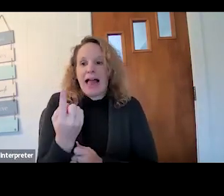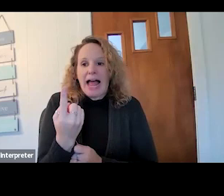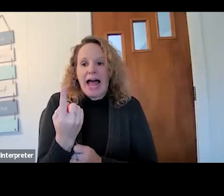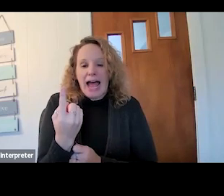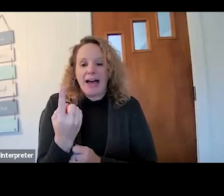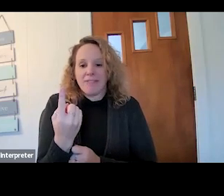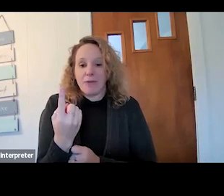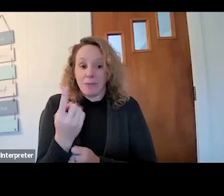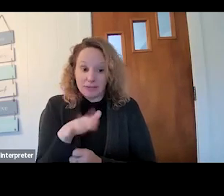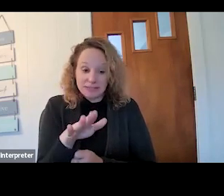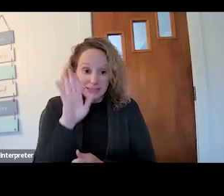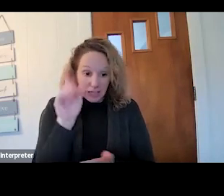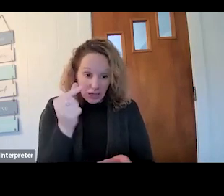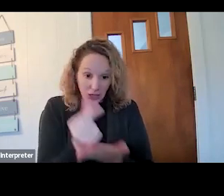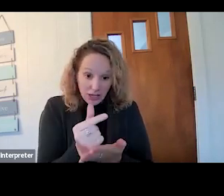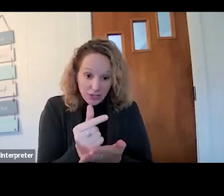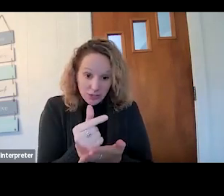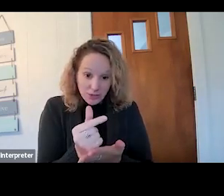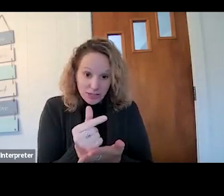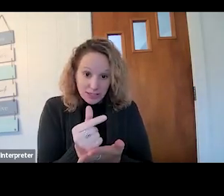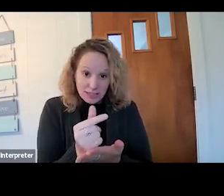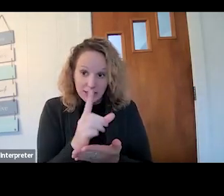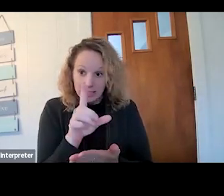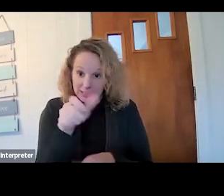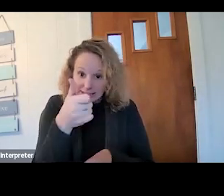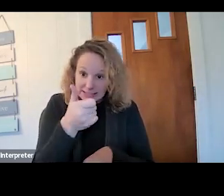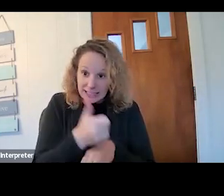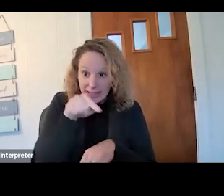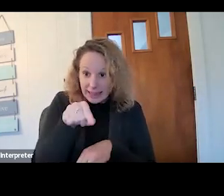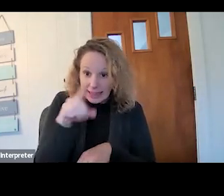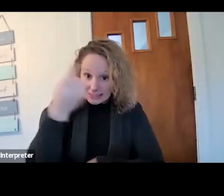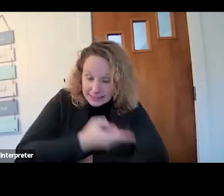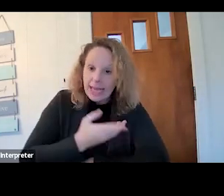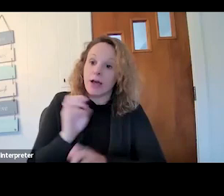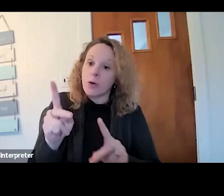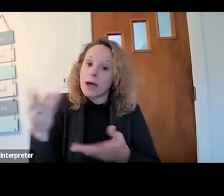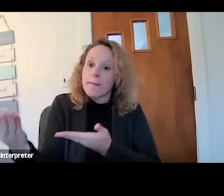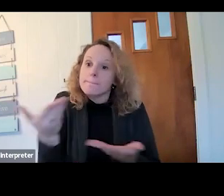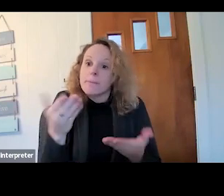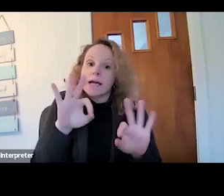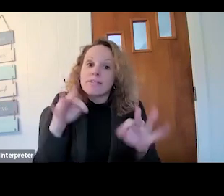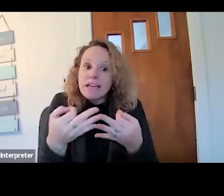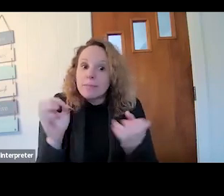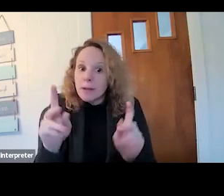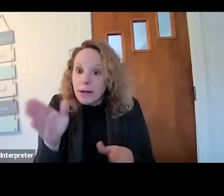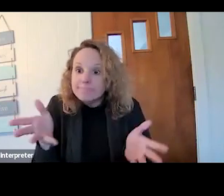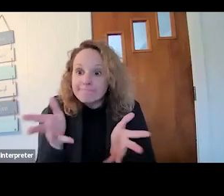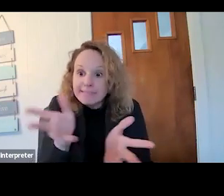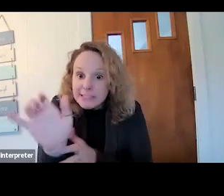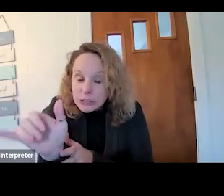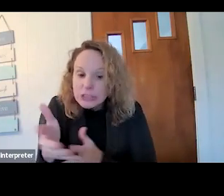going to graduate from our program, our graduation date is set as this date. Bring your family,